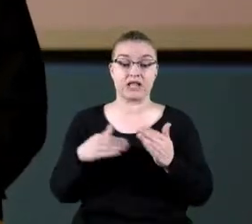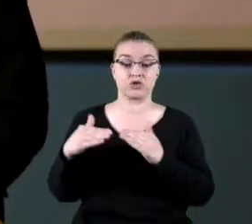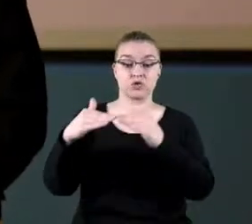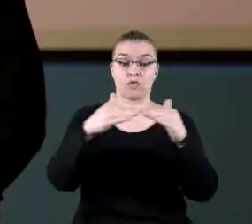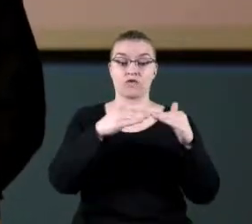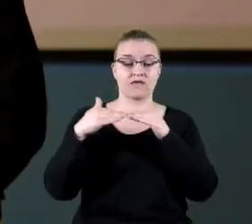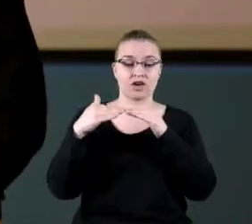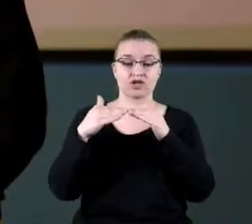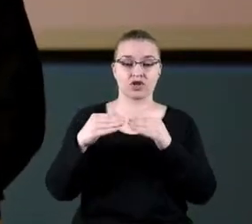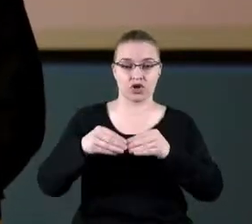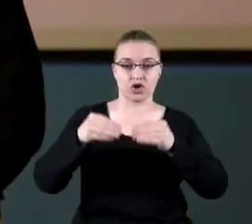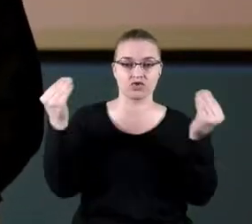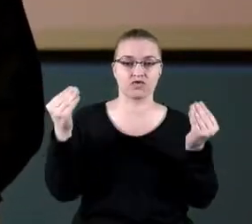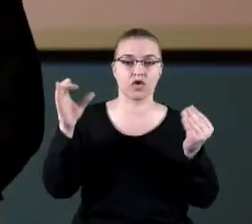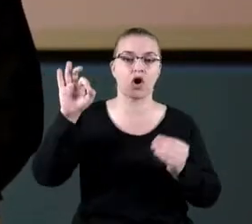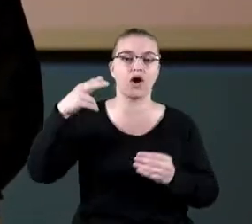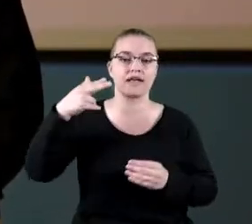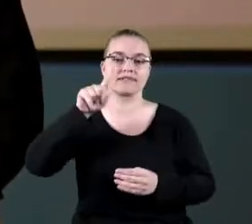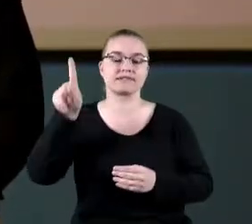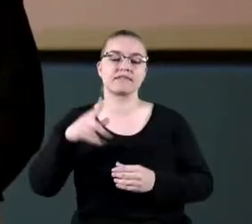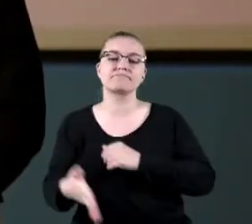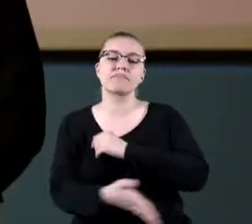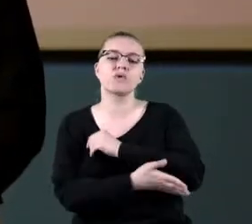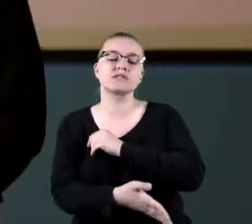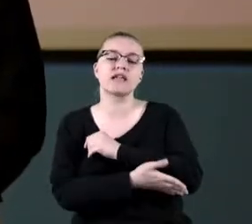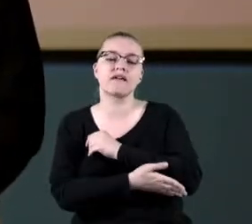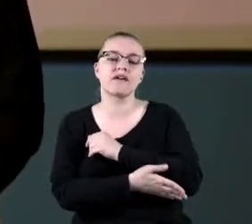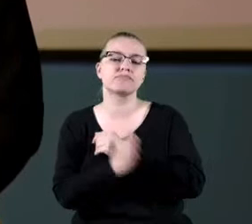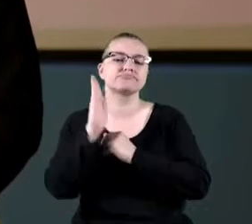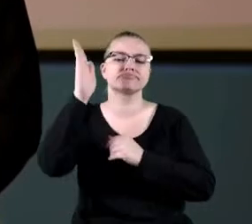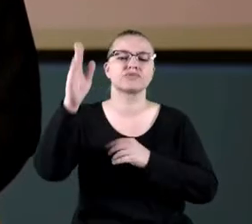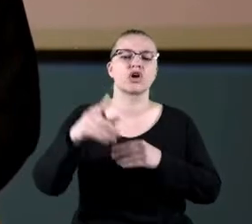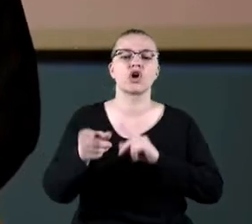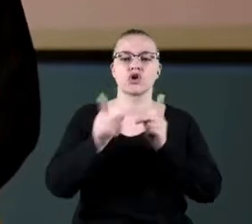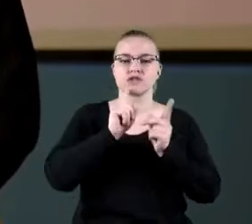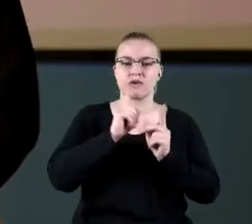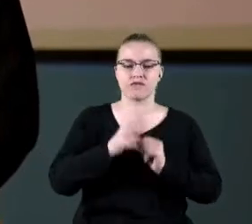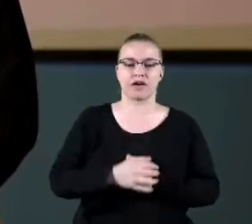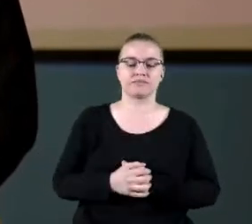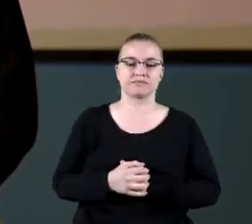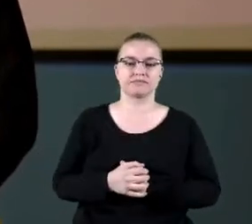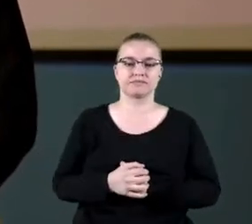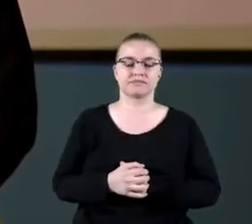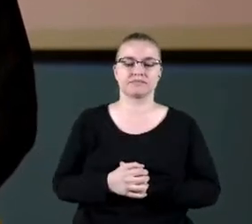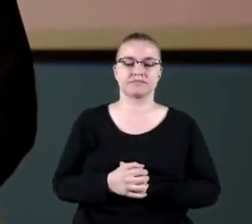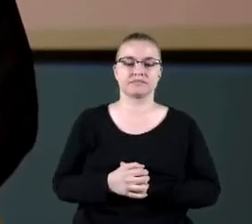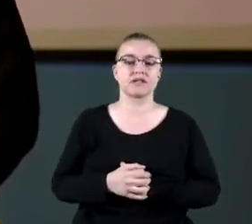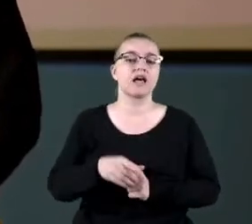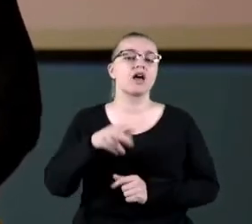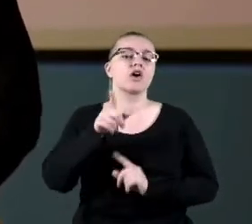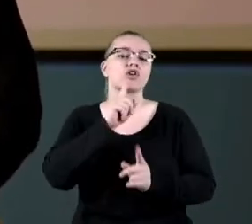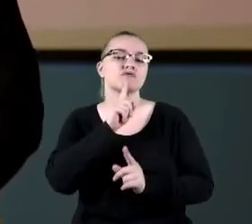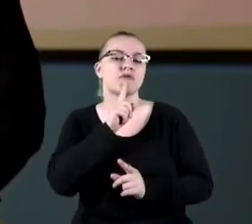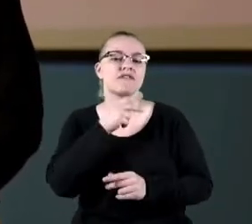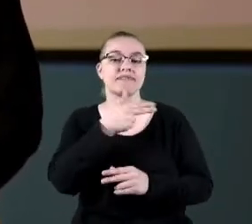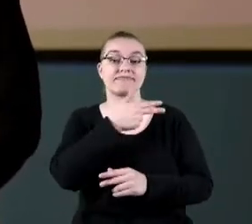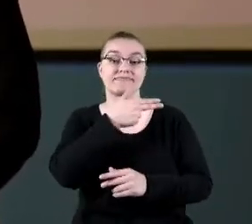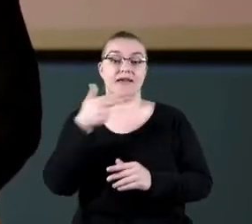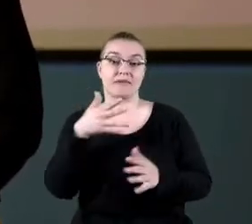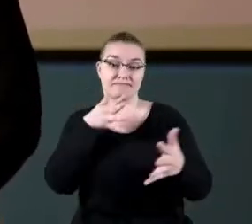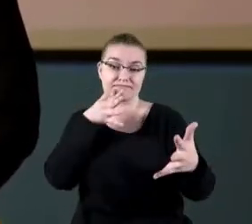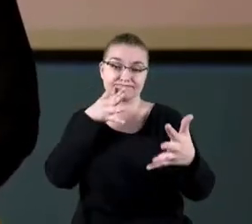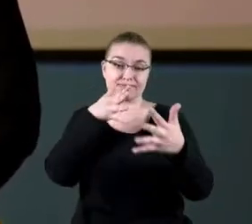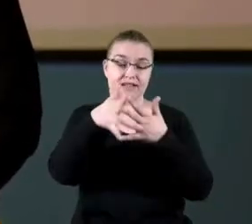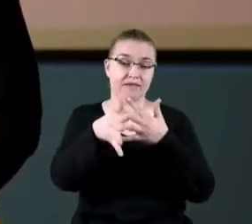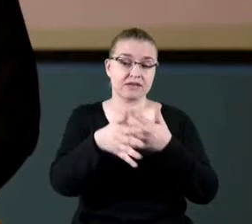base for the future discussion concerning comparability, traceability, transparency, and